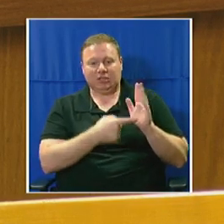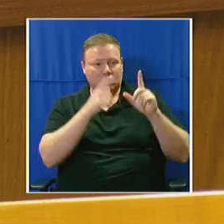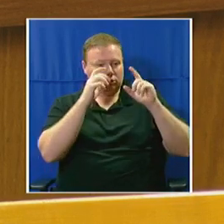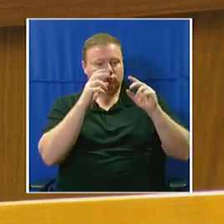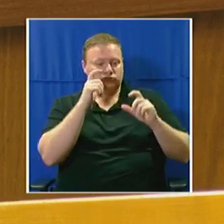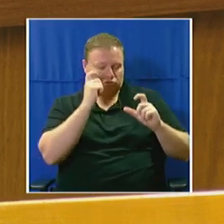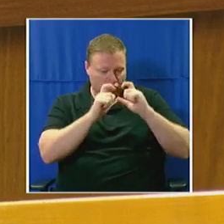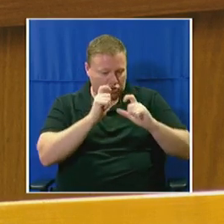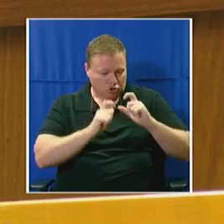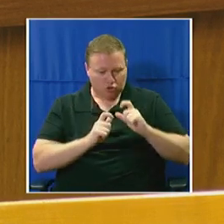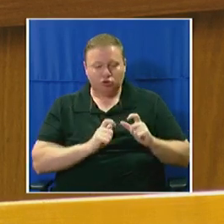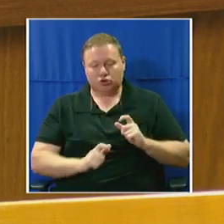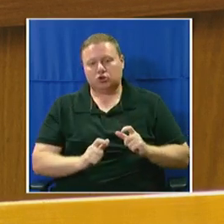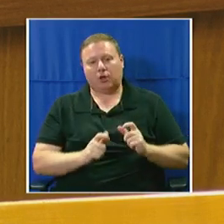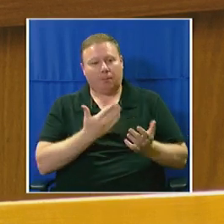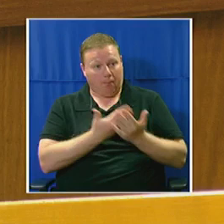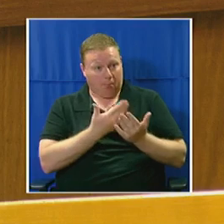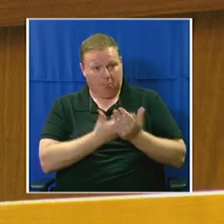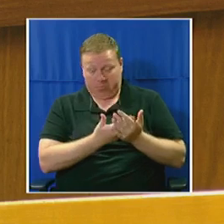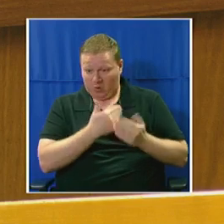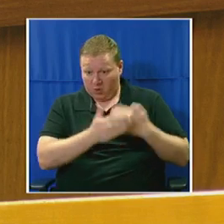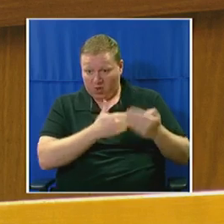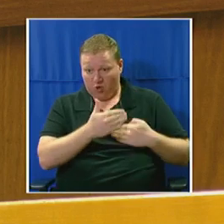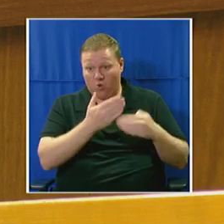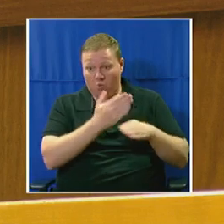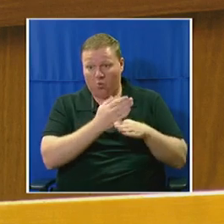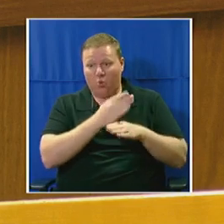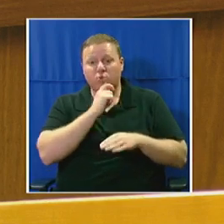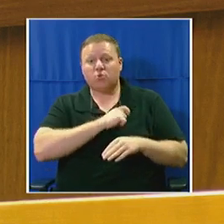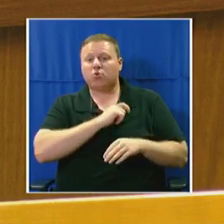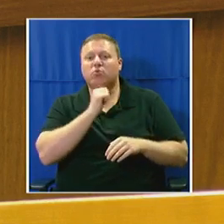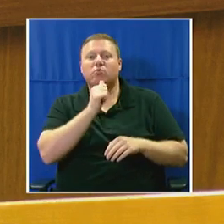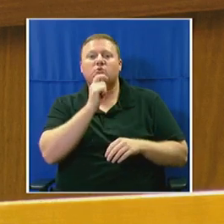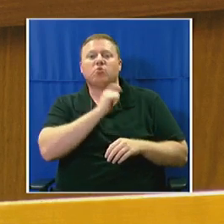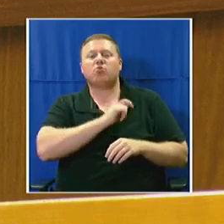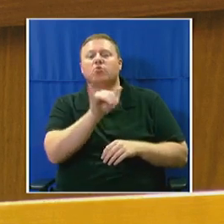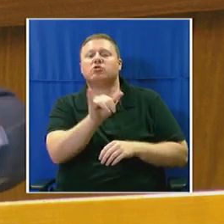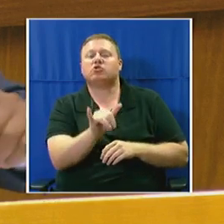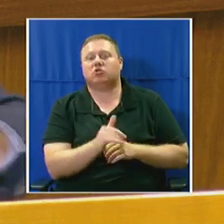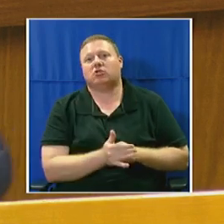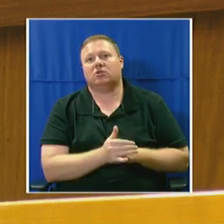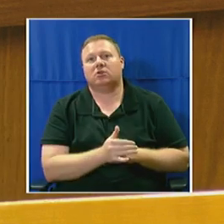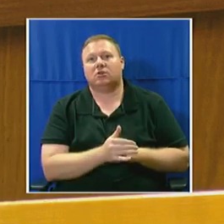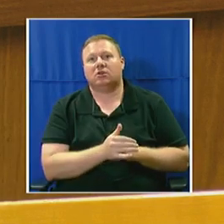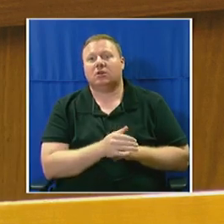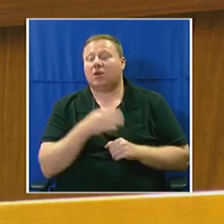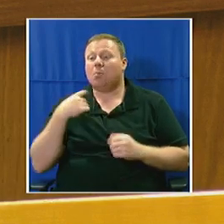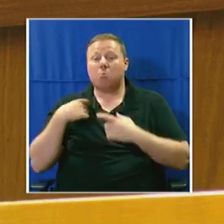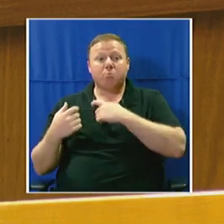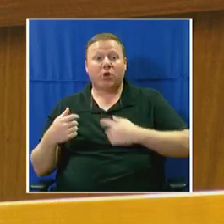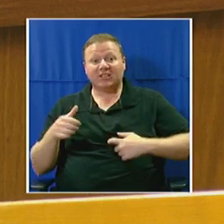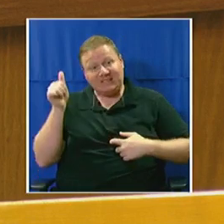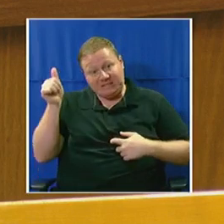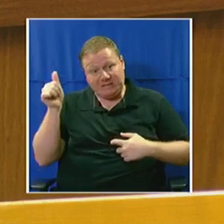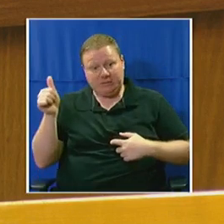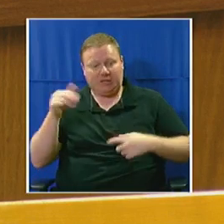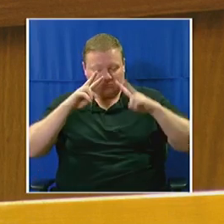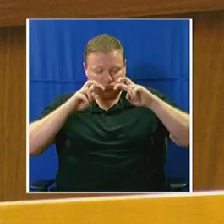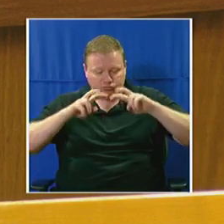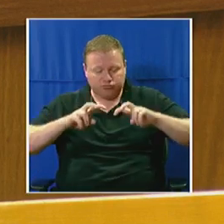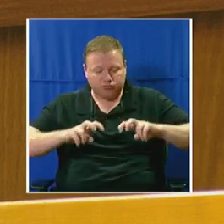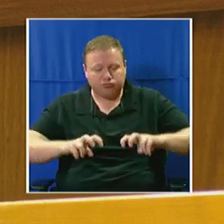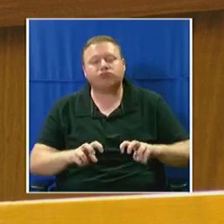October 2018 in terms of the of section 12 of the NPA act pending the completion of